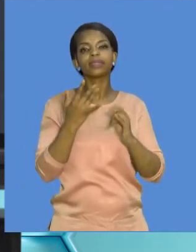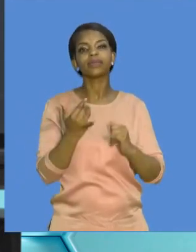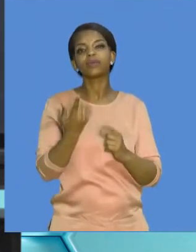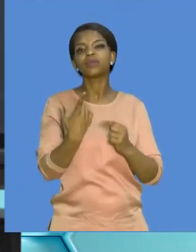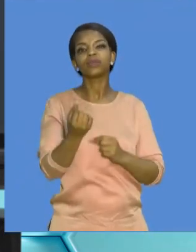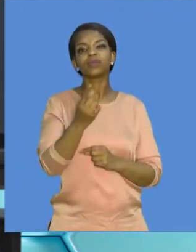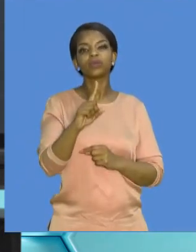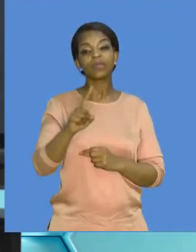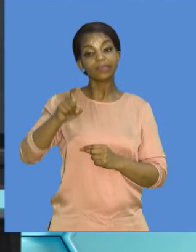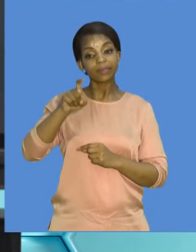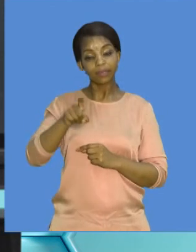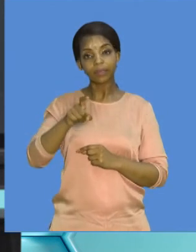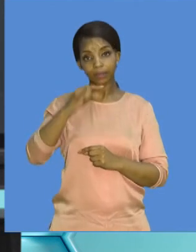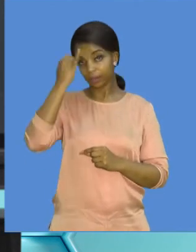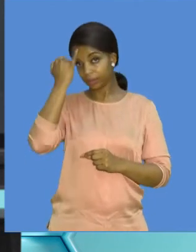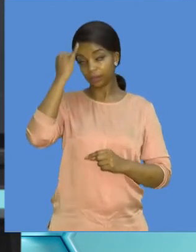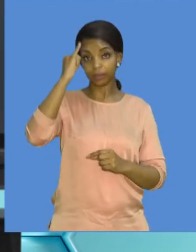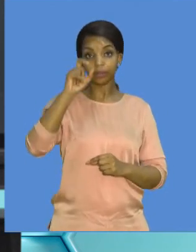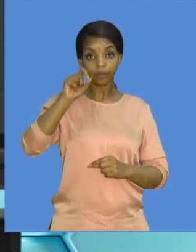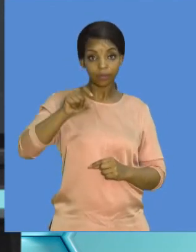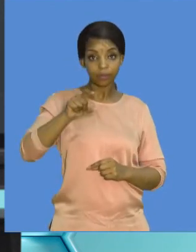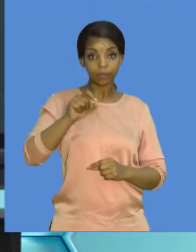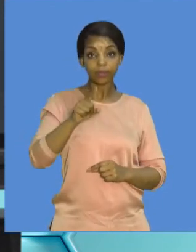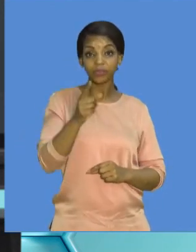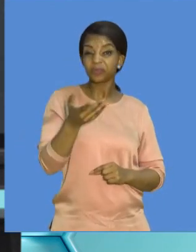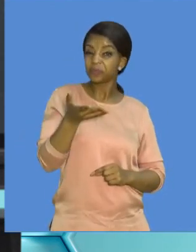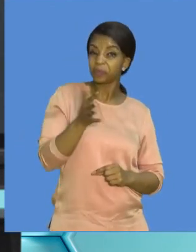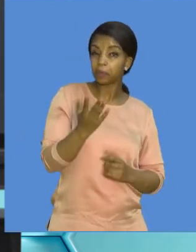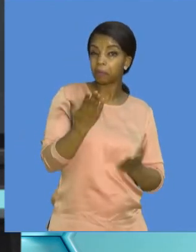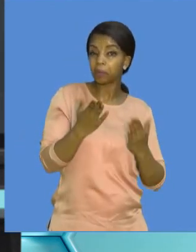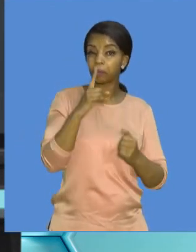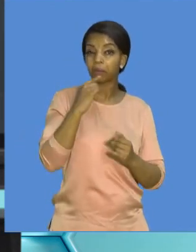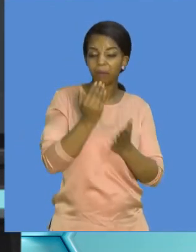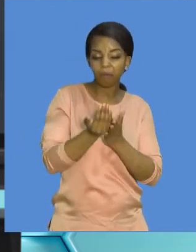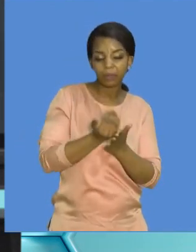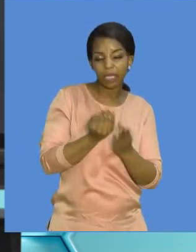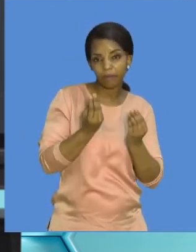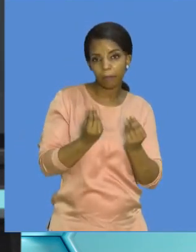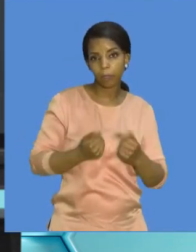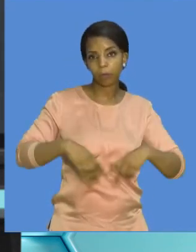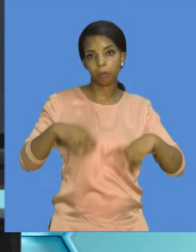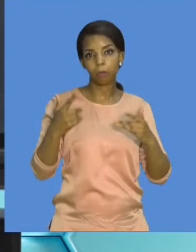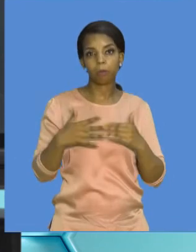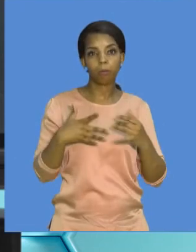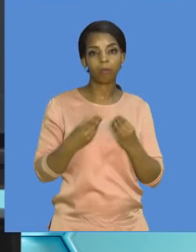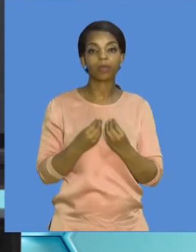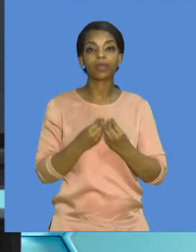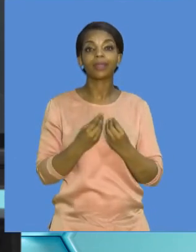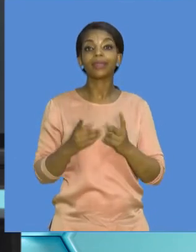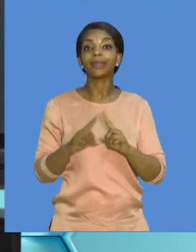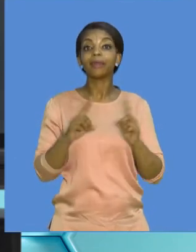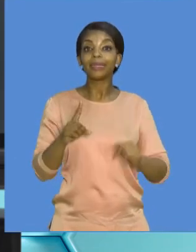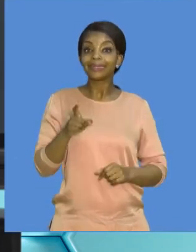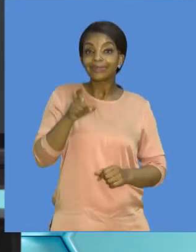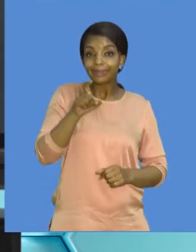very important concept if you want, or if you're looking at investing or saving money or anything like that. But let's look